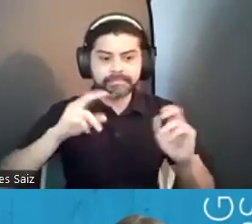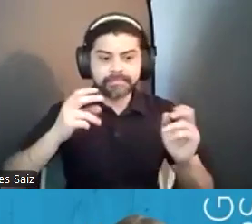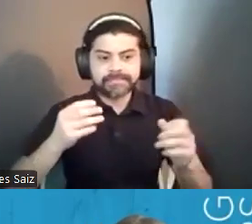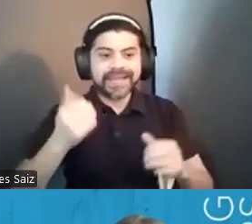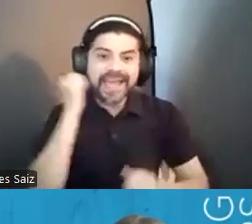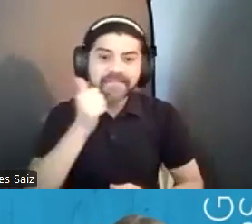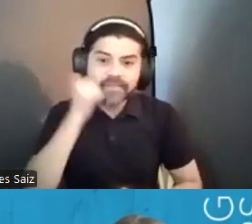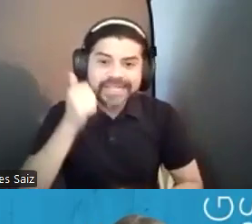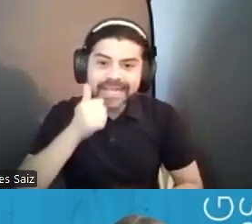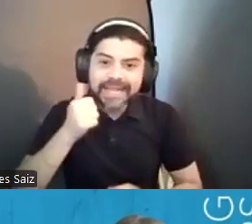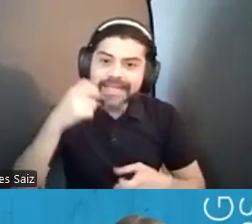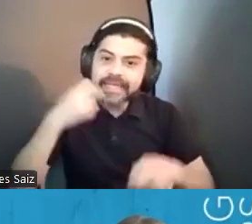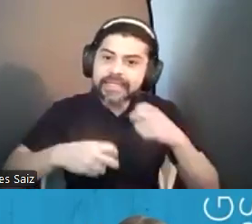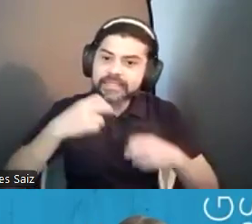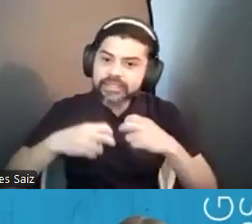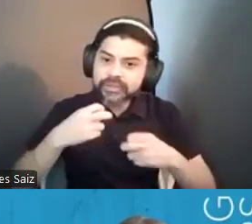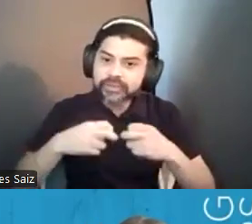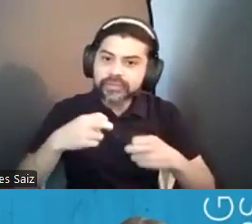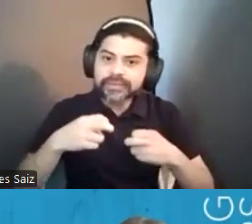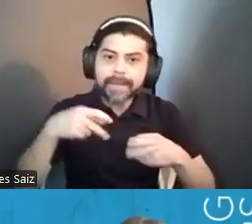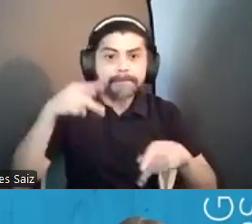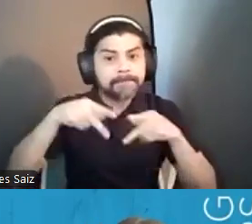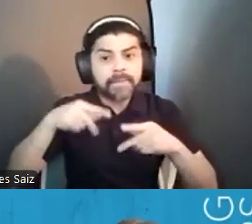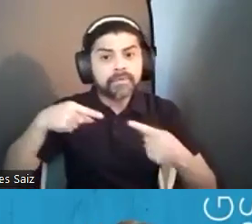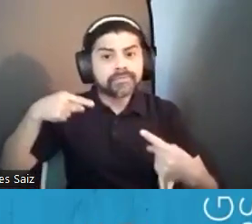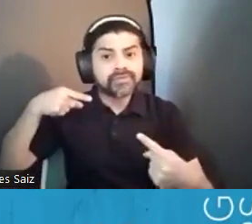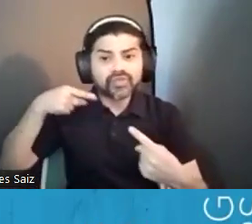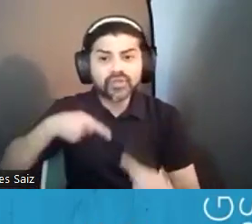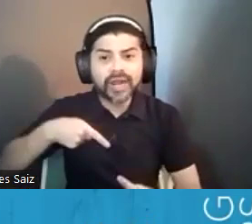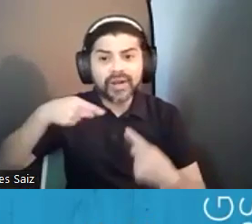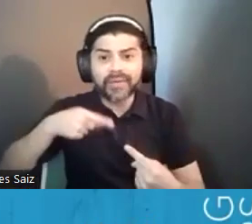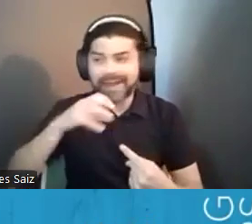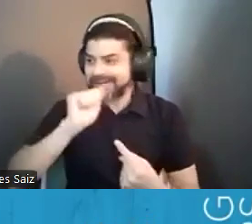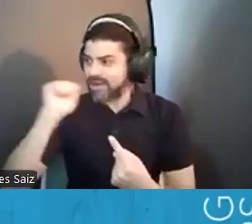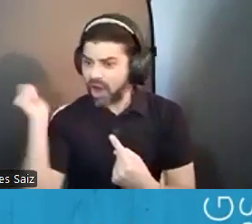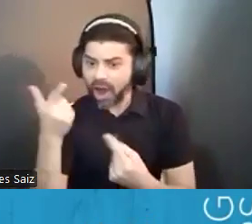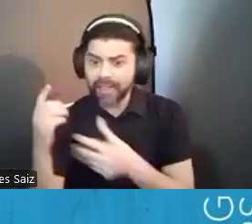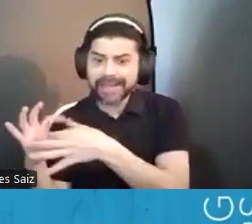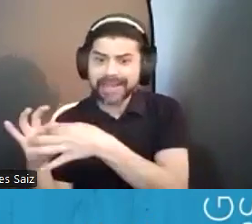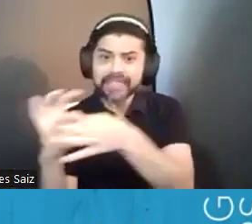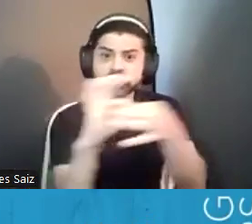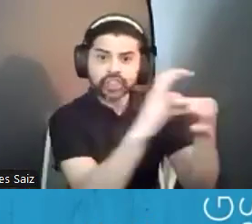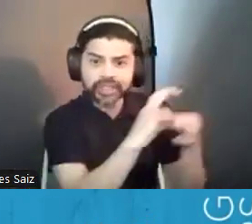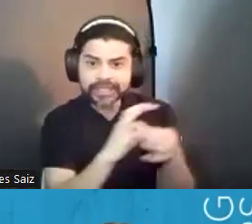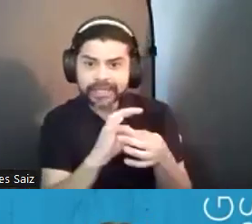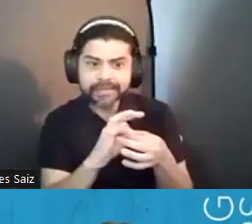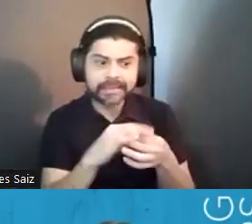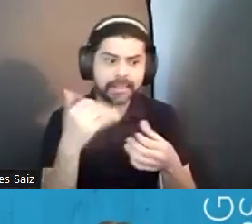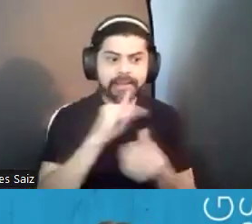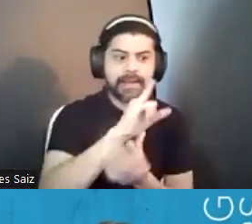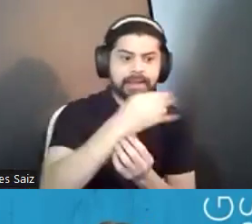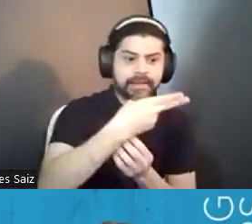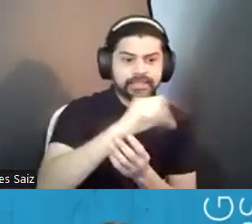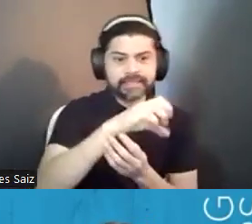with. And they're all interconnected. Even, like IHSS and homelessness are interconnected because so